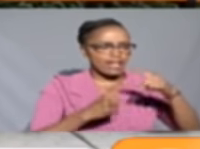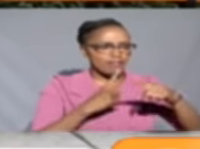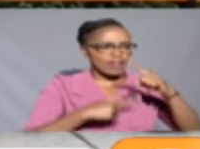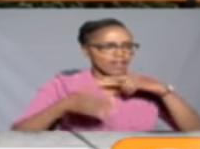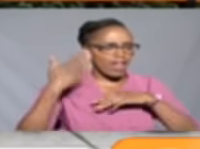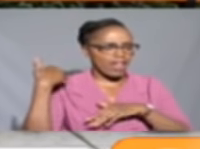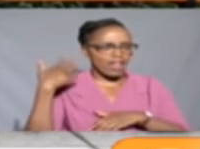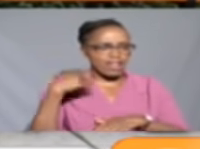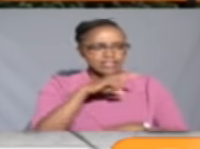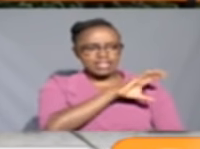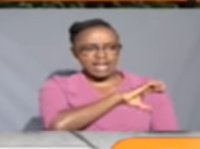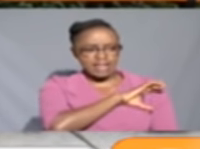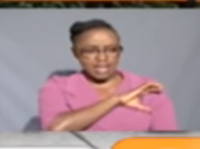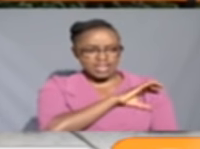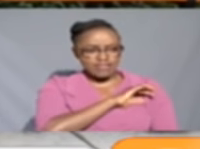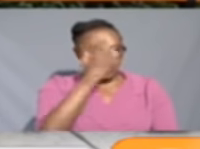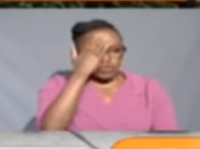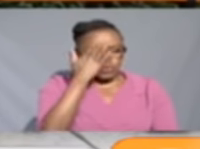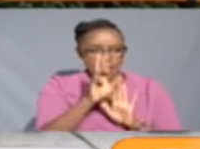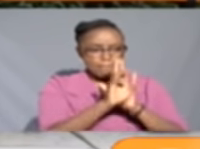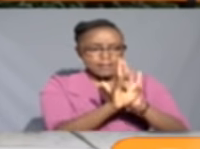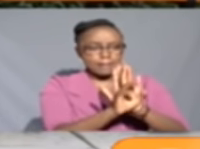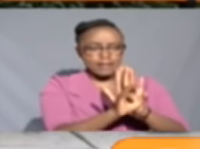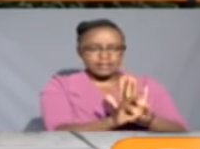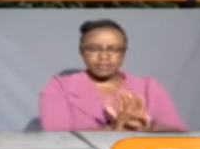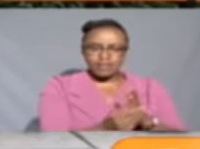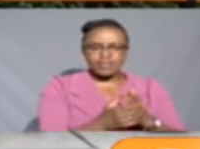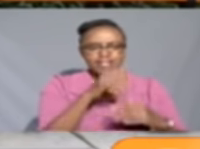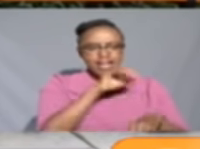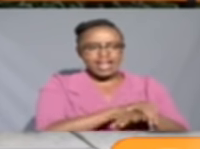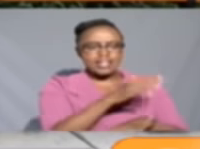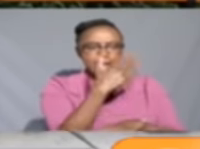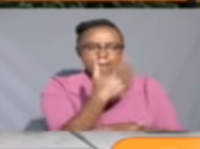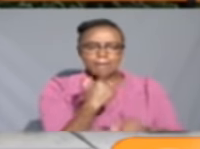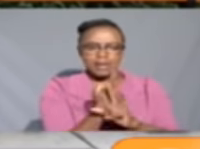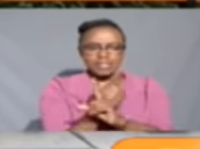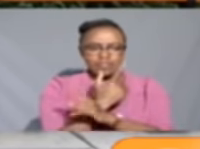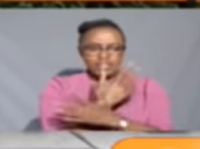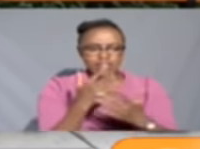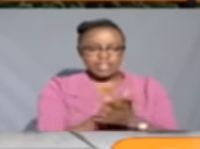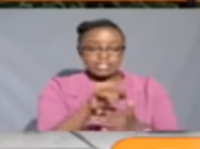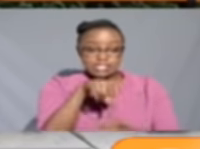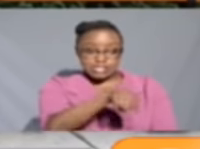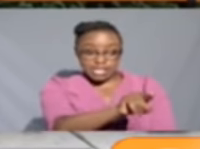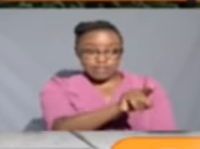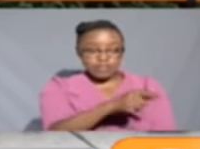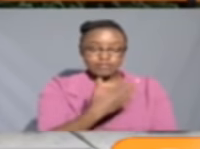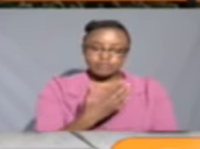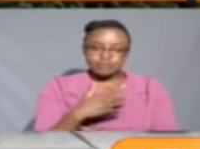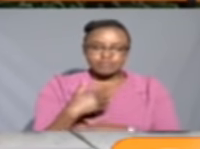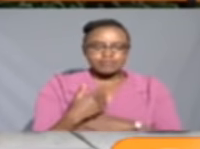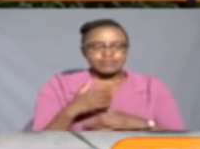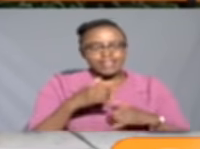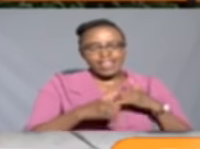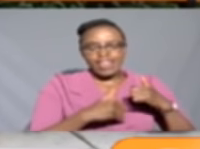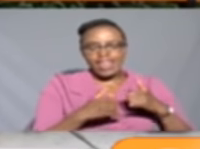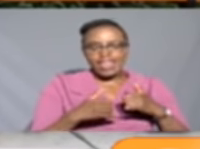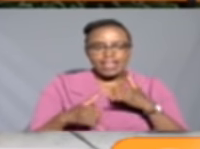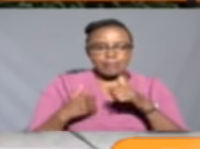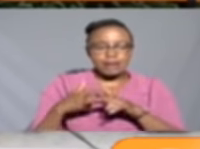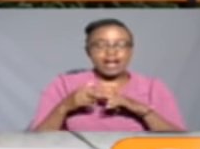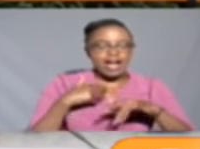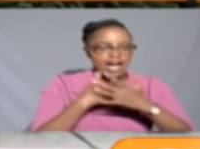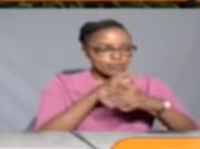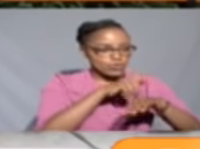Toronto. You know, I represented them, and they got papers and whatnot. She's the one who entertained me the whole day until I